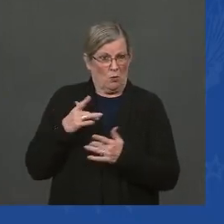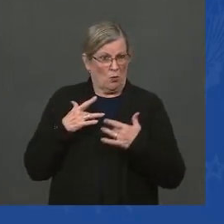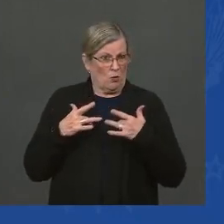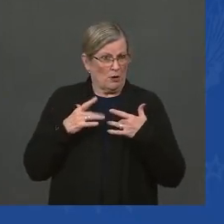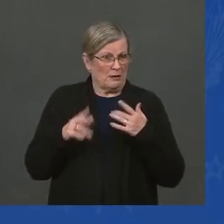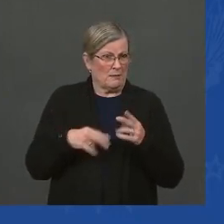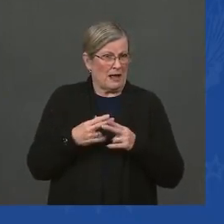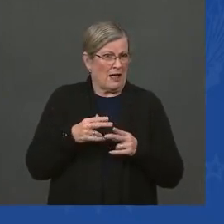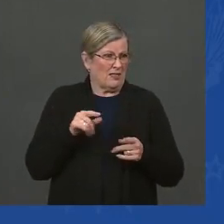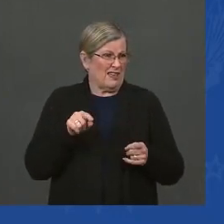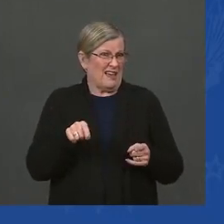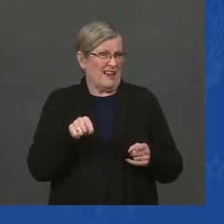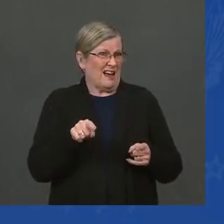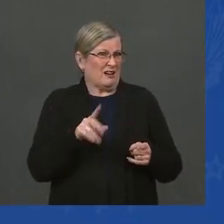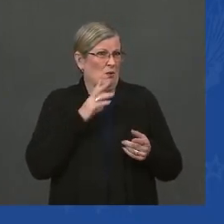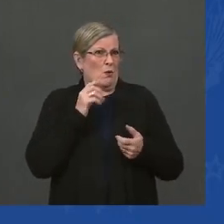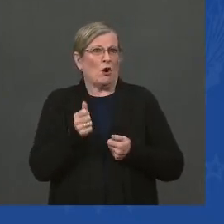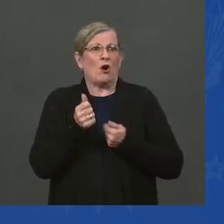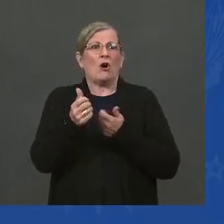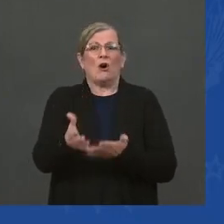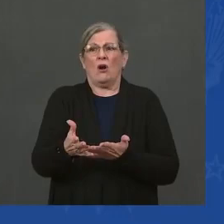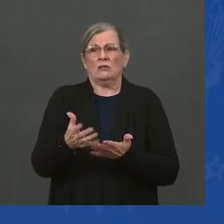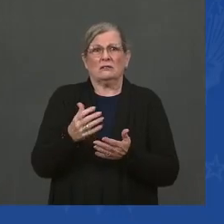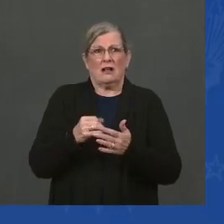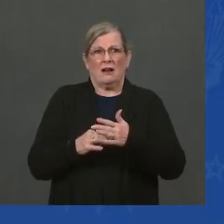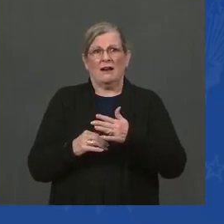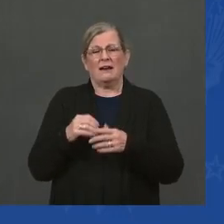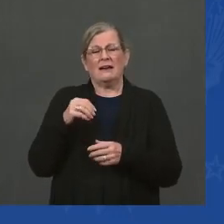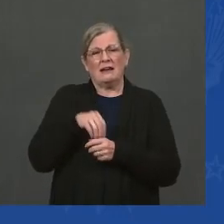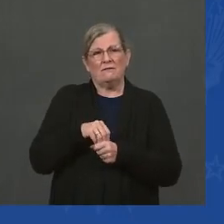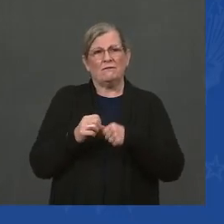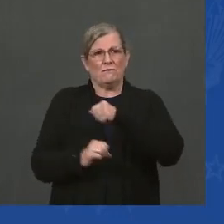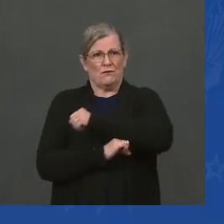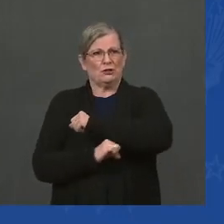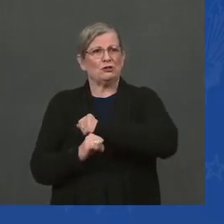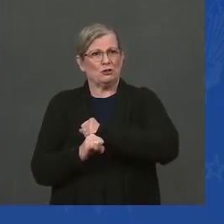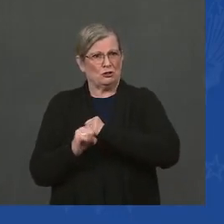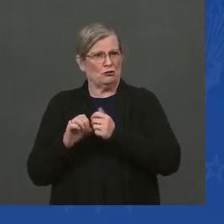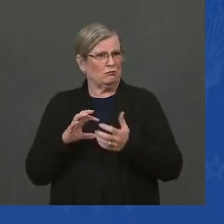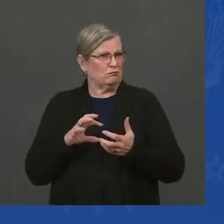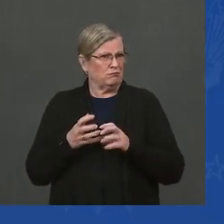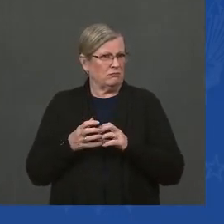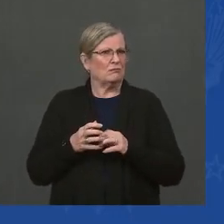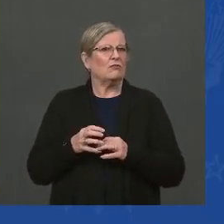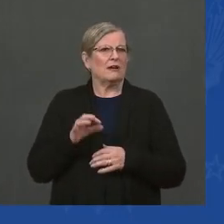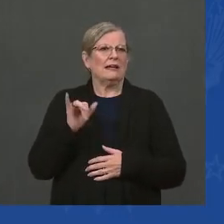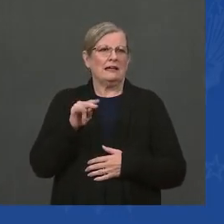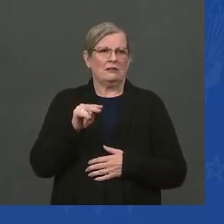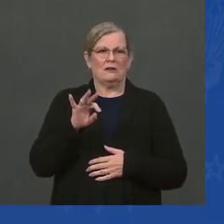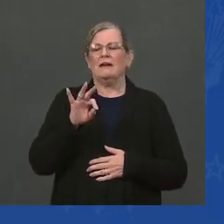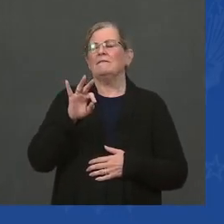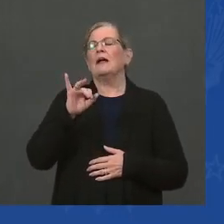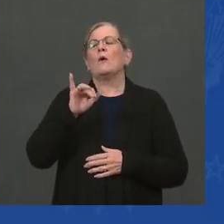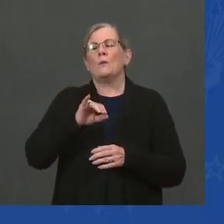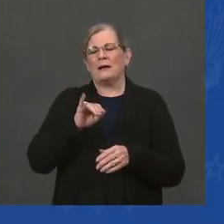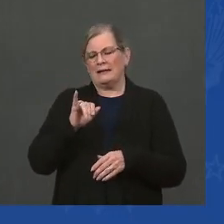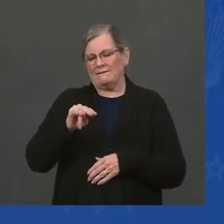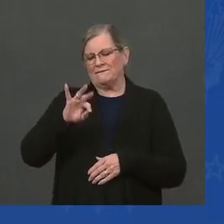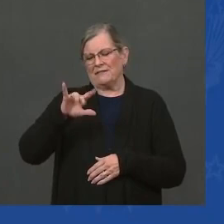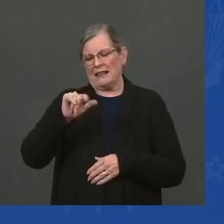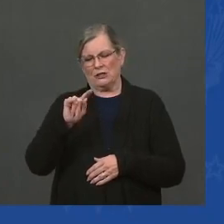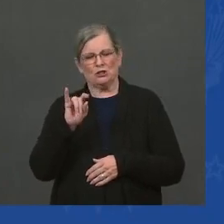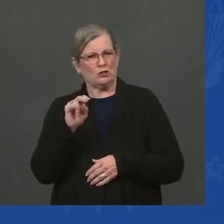negative impact in the economy, I think that I've made it clear to Joe, and will continue to, and we